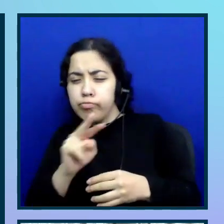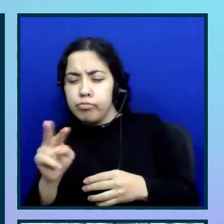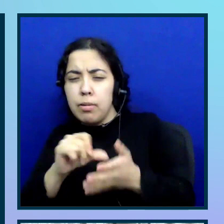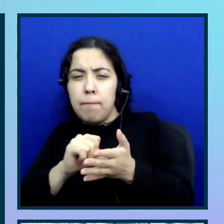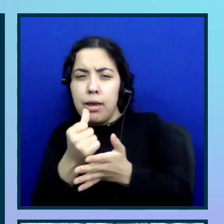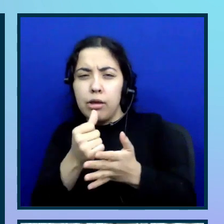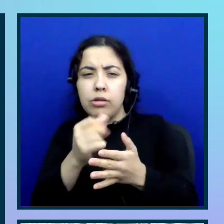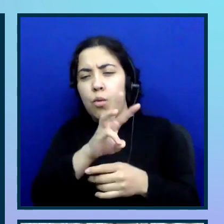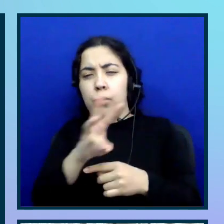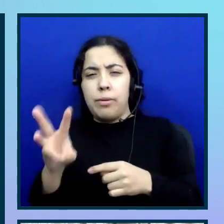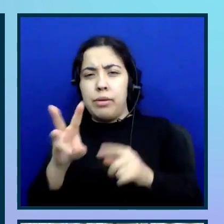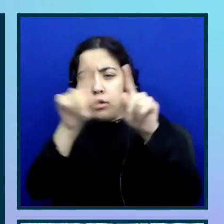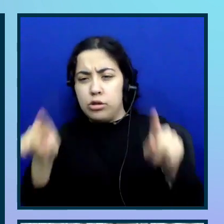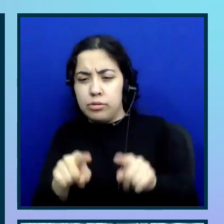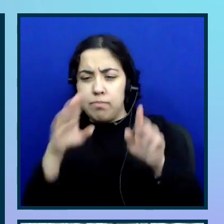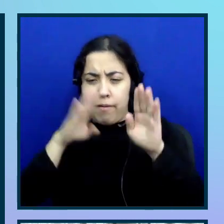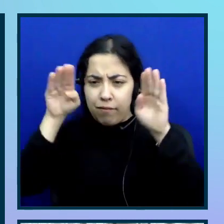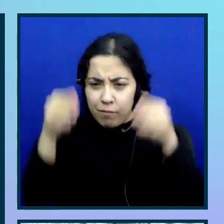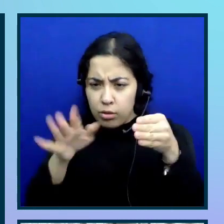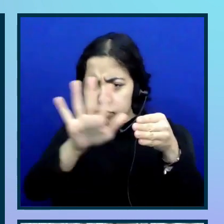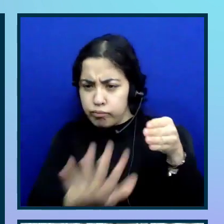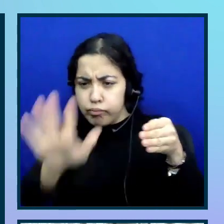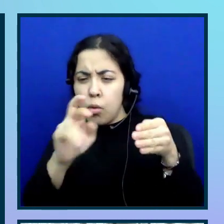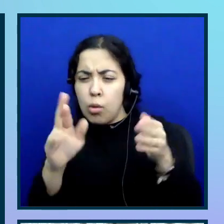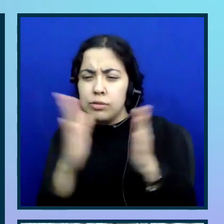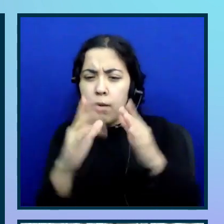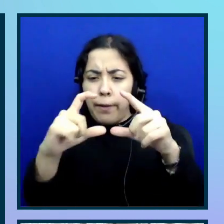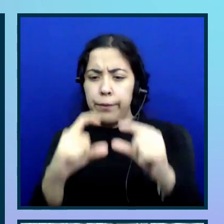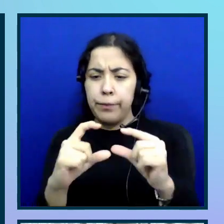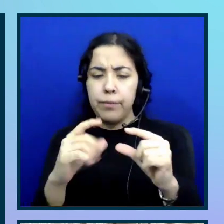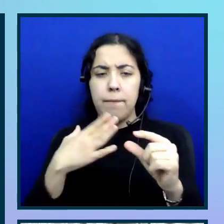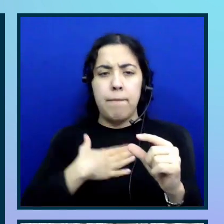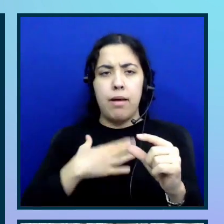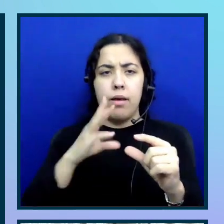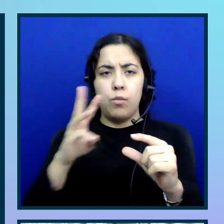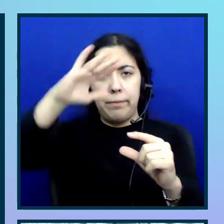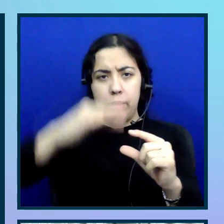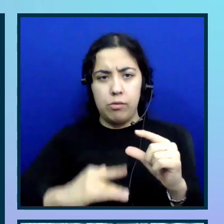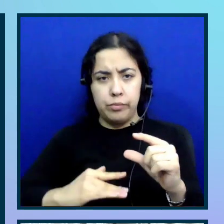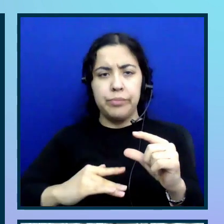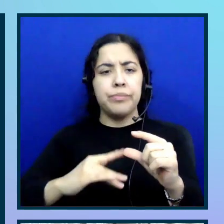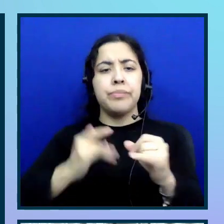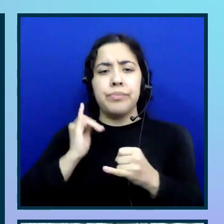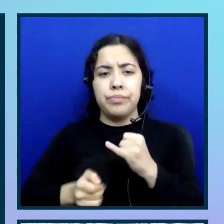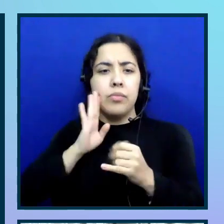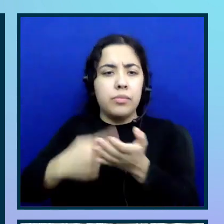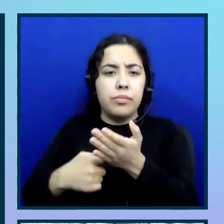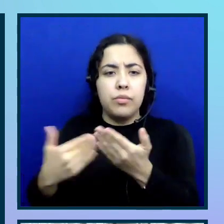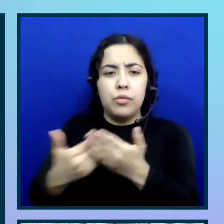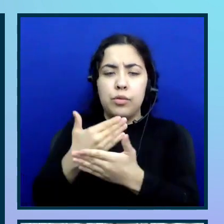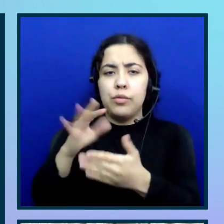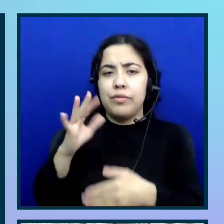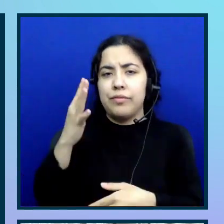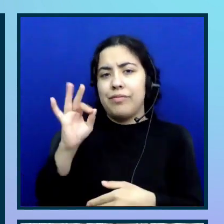focus just on the thing that you're working on or just a small section of the page. Finally, we will talk a little bit about a new feature added over the past year